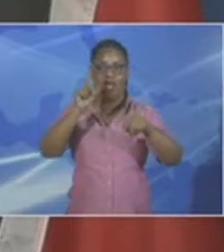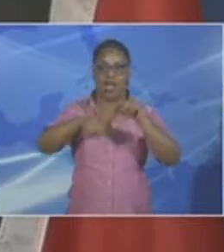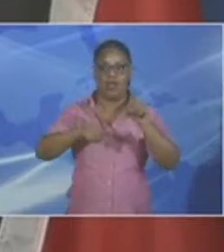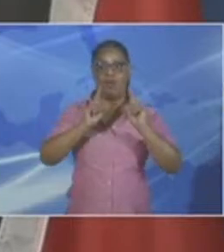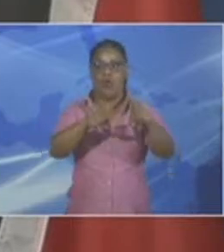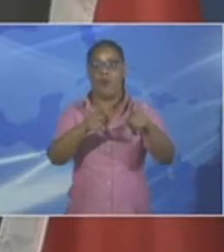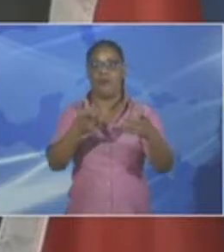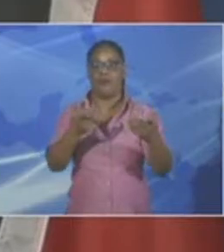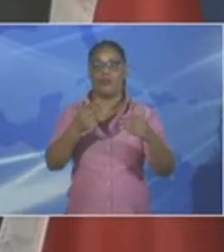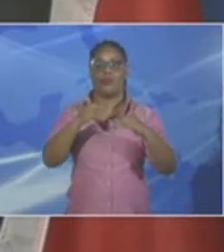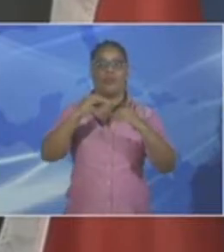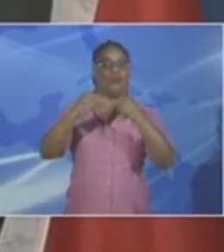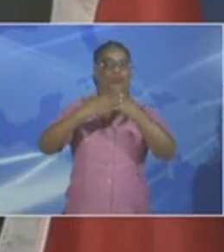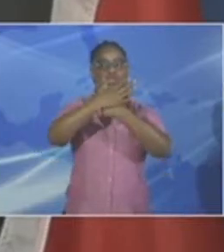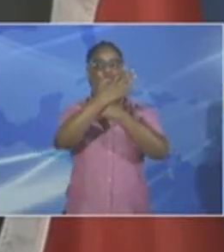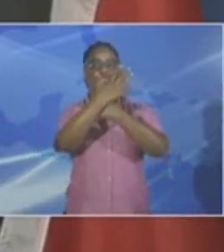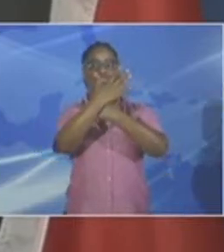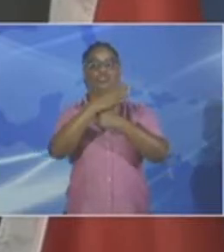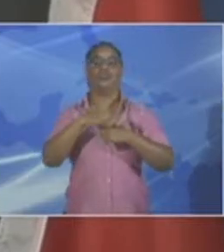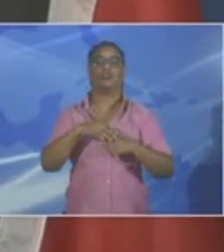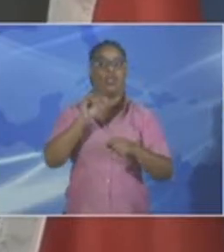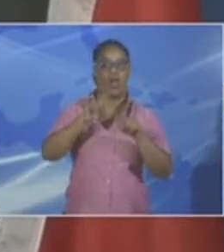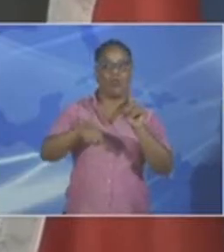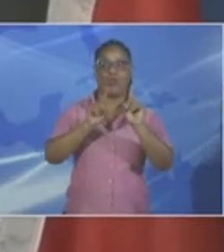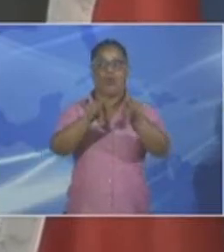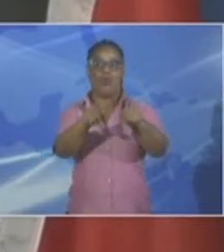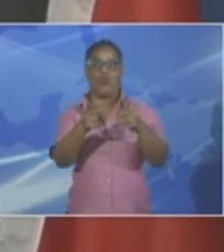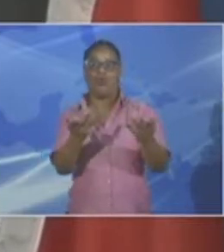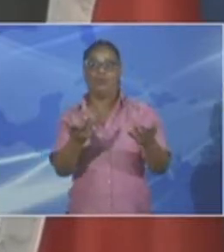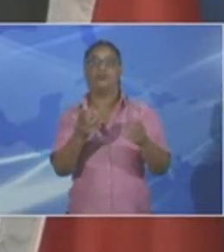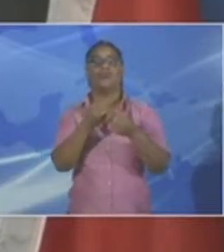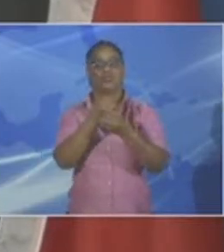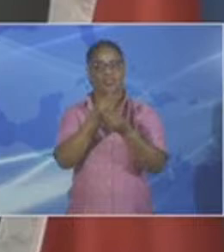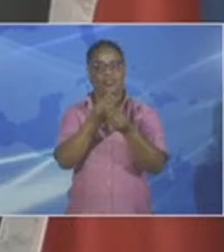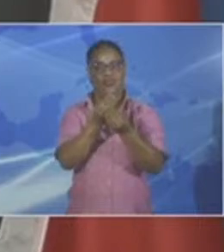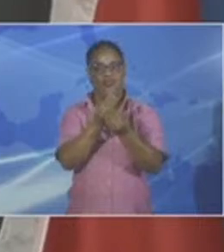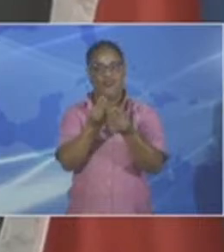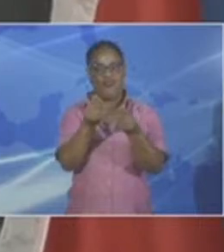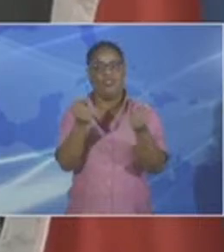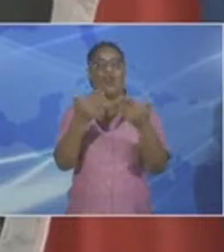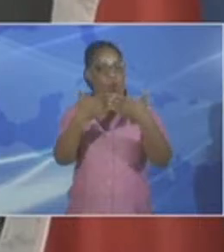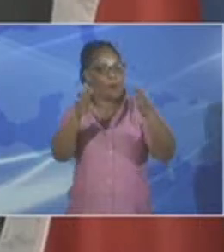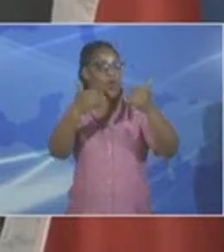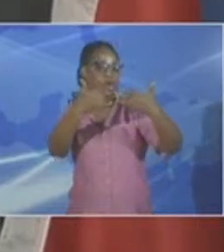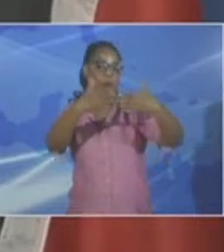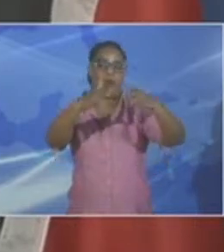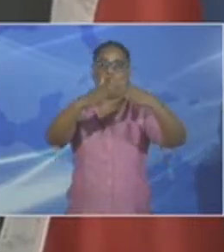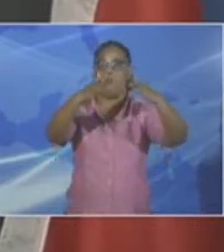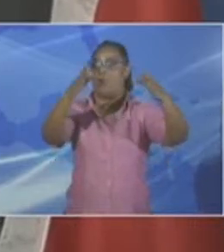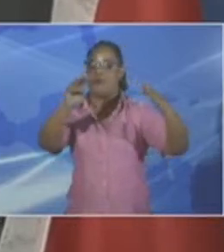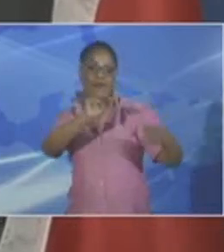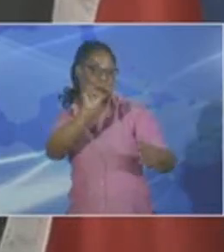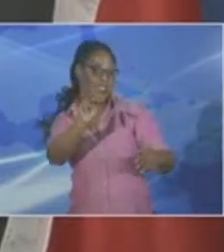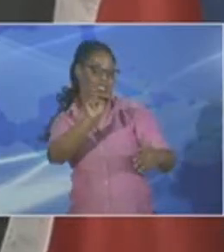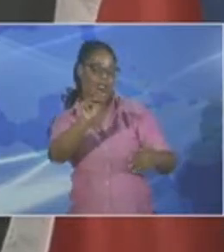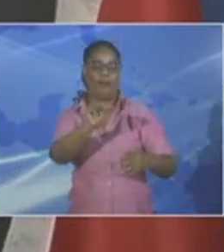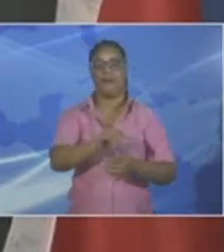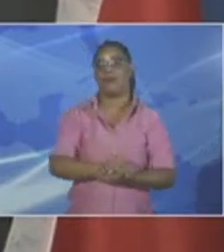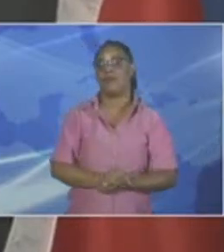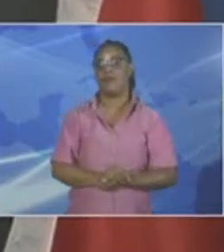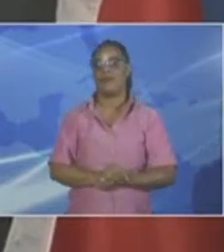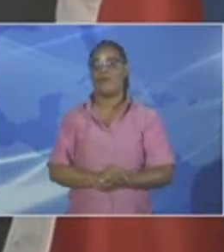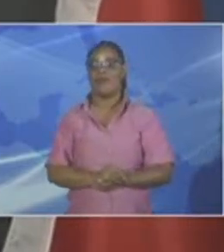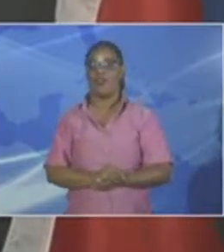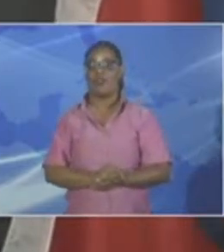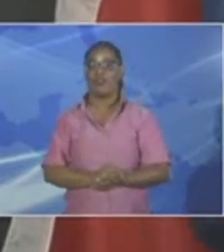effect on the 4th of April. That's Monday coming? Monday the 4th, which means that